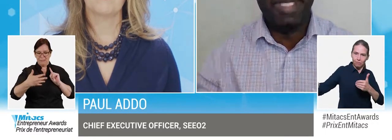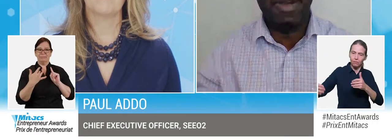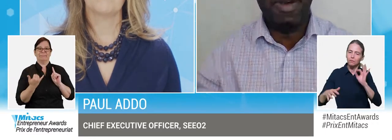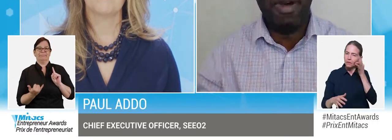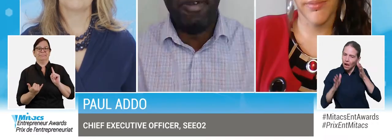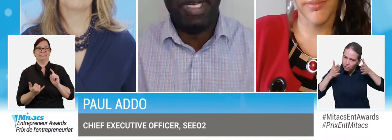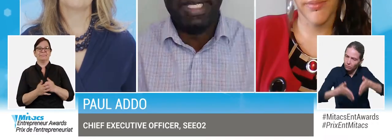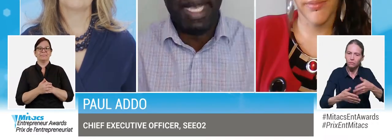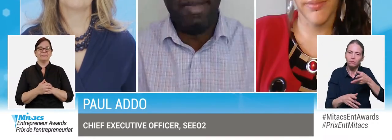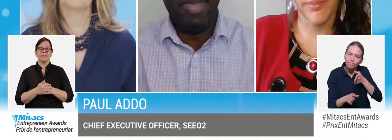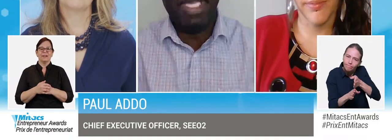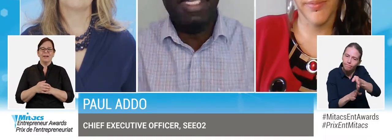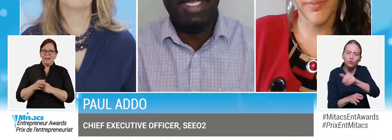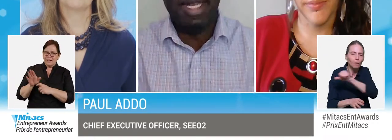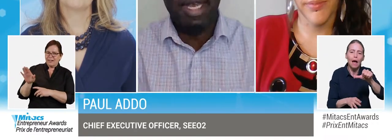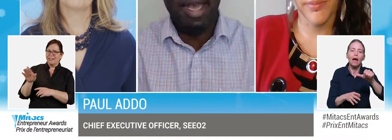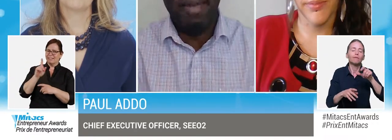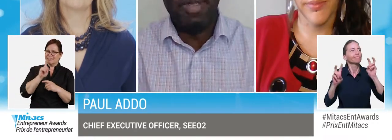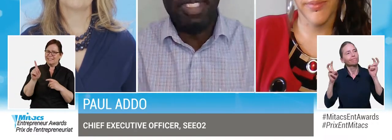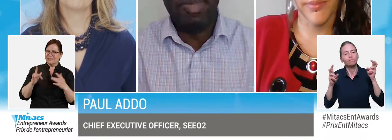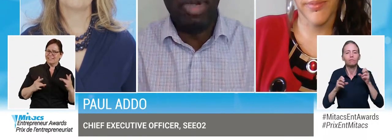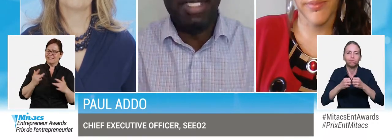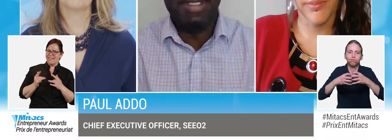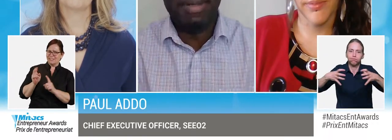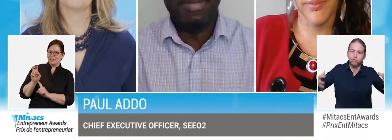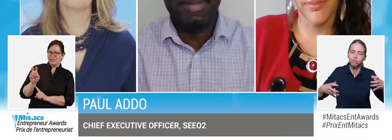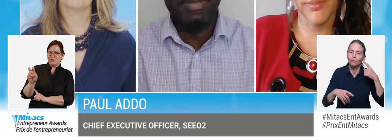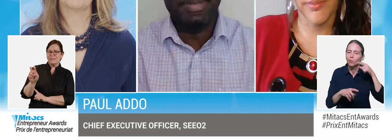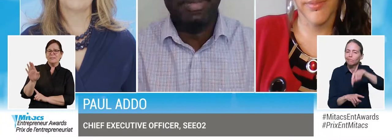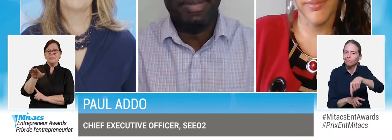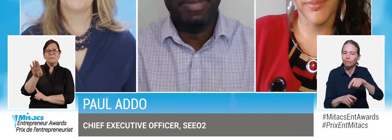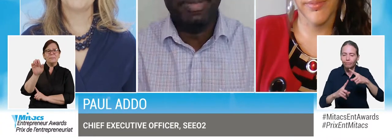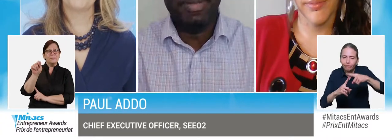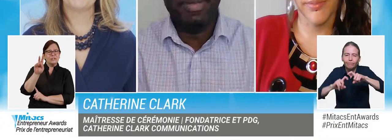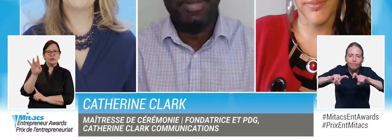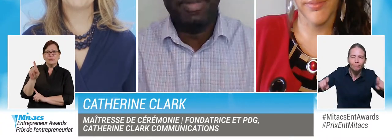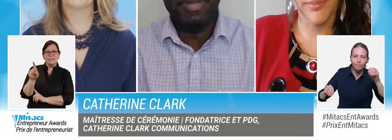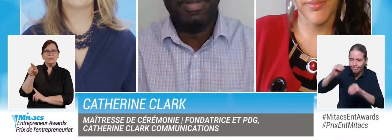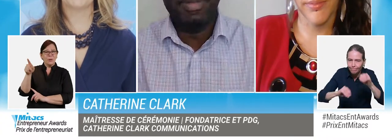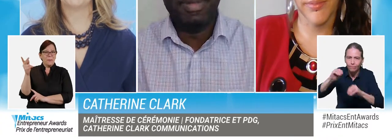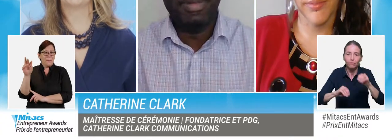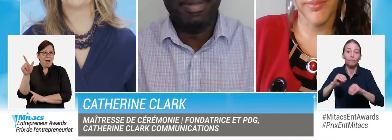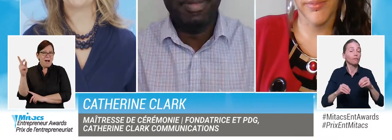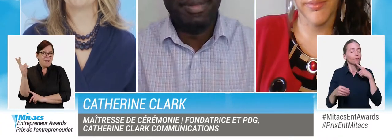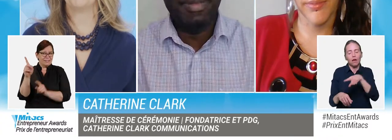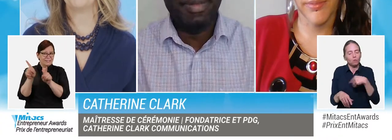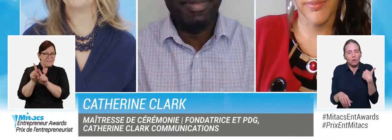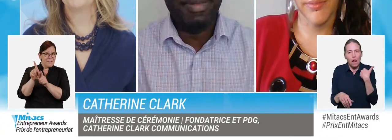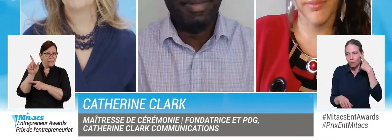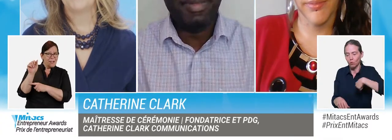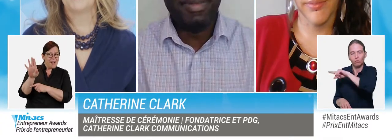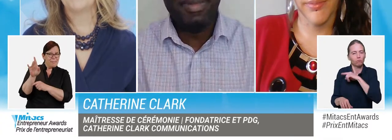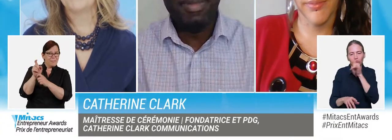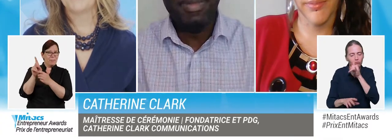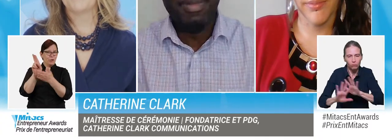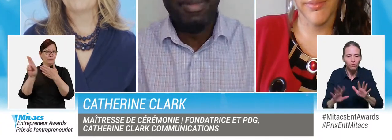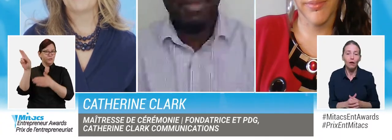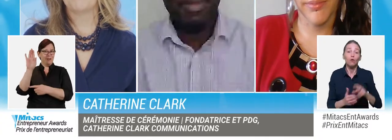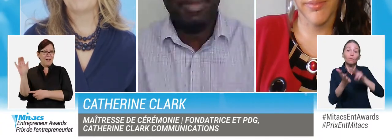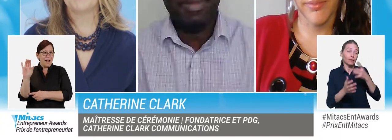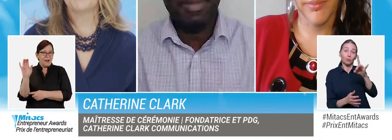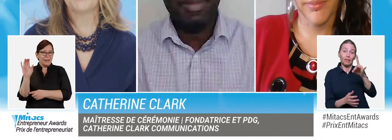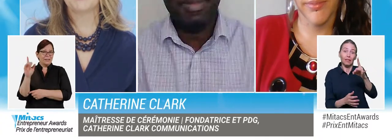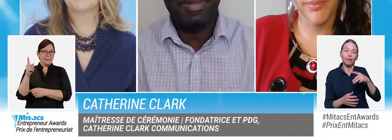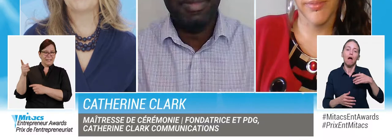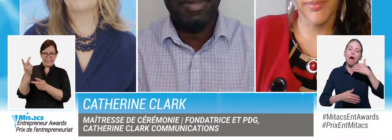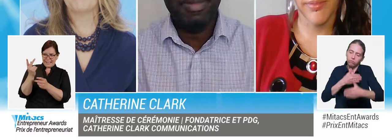know, being part of us at the beginning up to this point. Yeah, it's a really exciting journey, Paul.